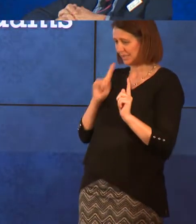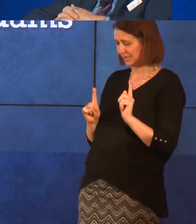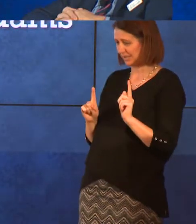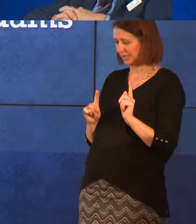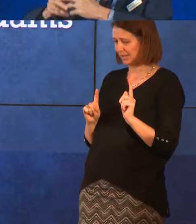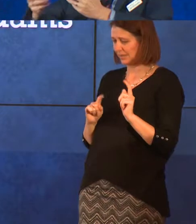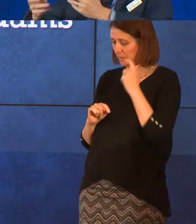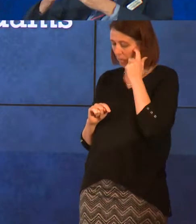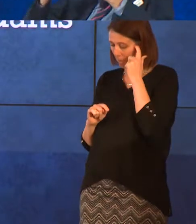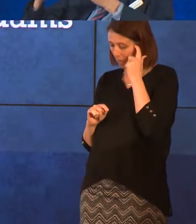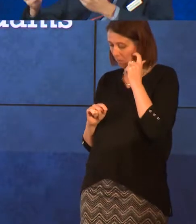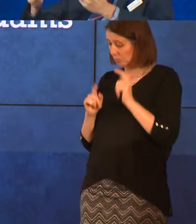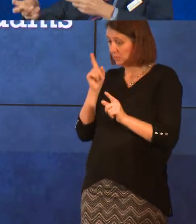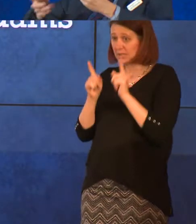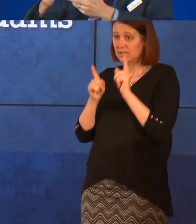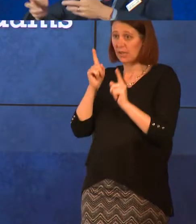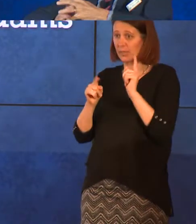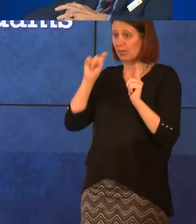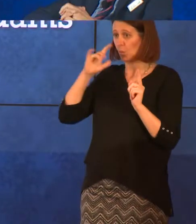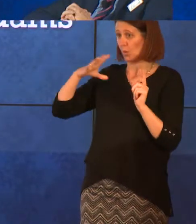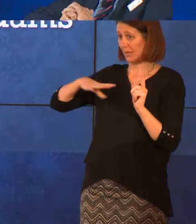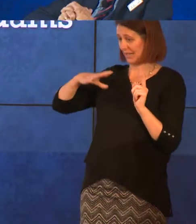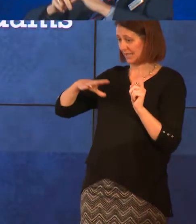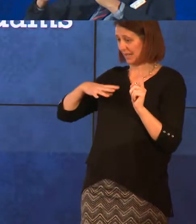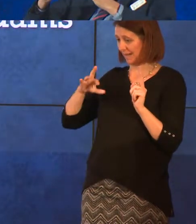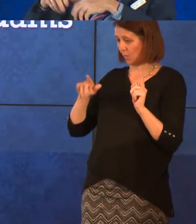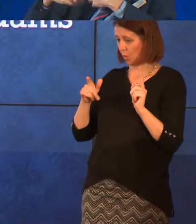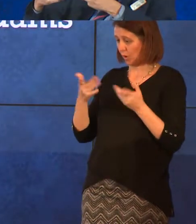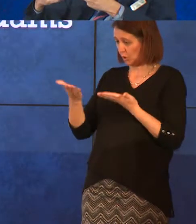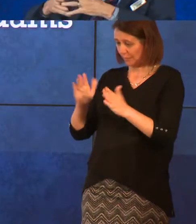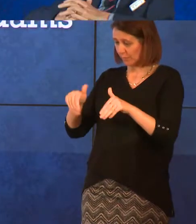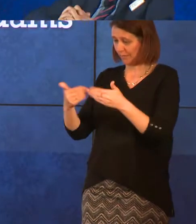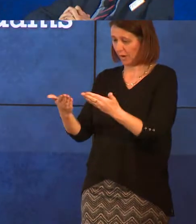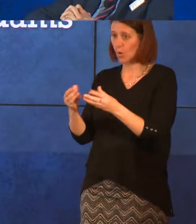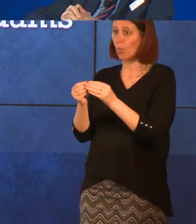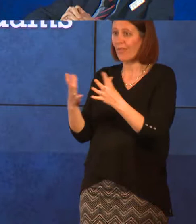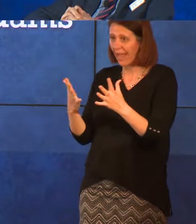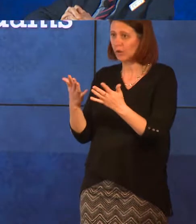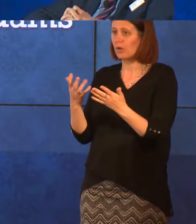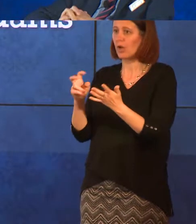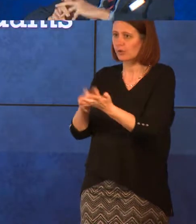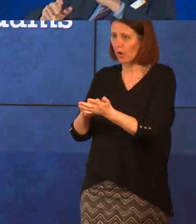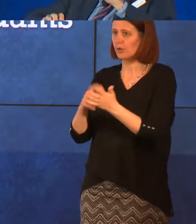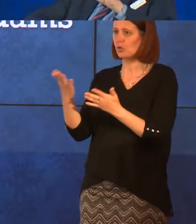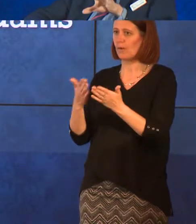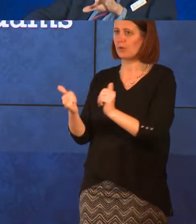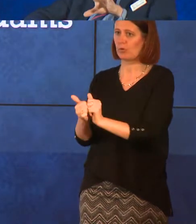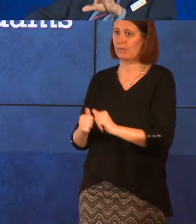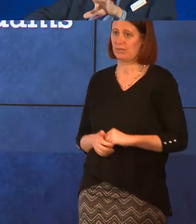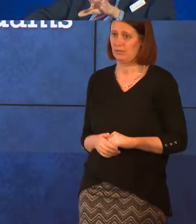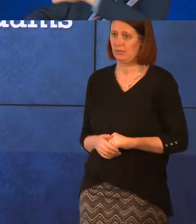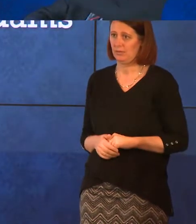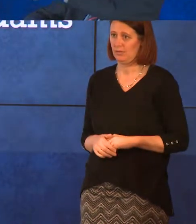that sometimes there will be a need for services to be provided without a signed service agreement. The other point to